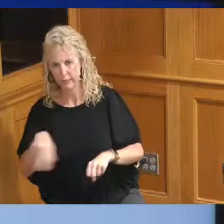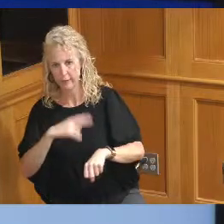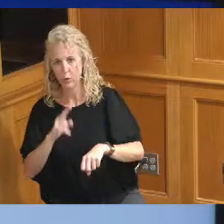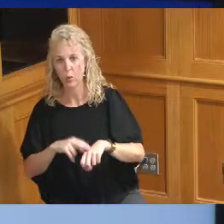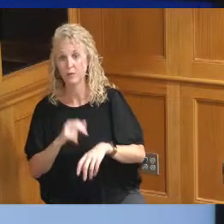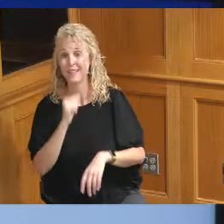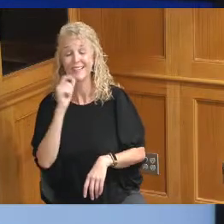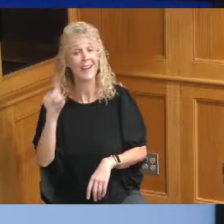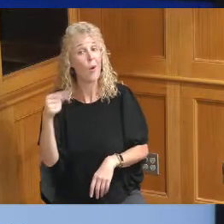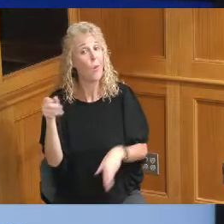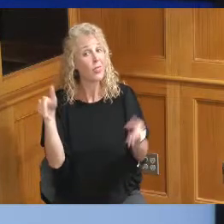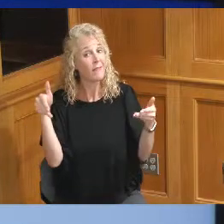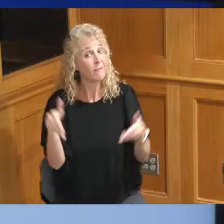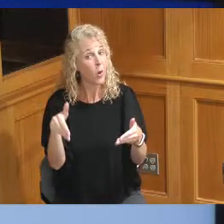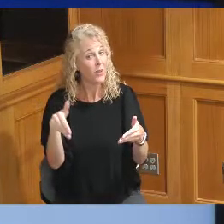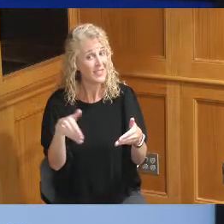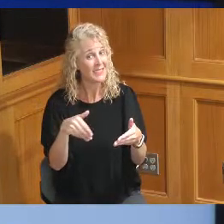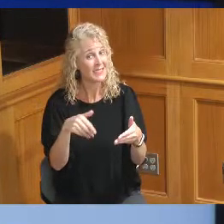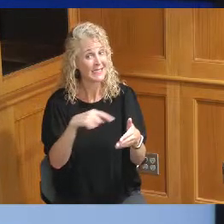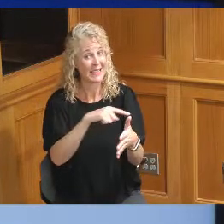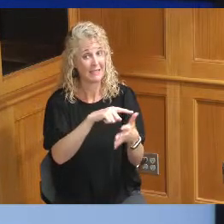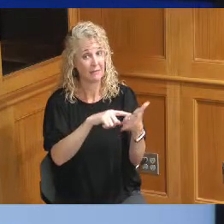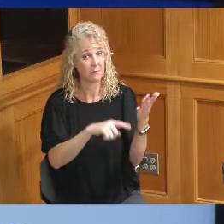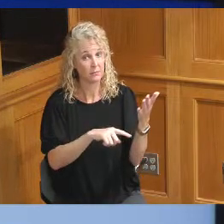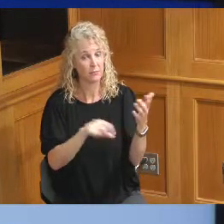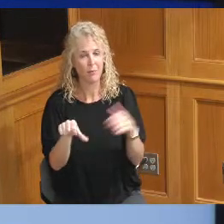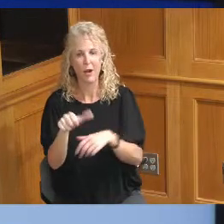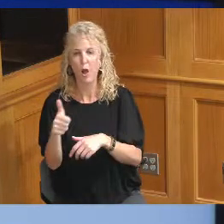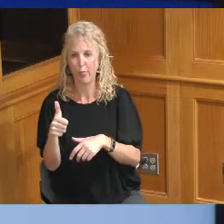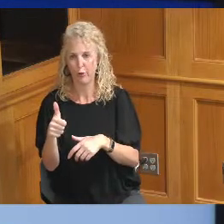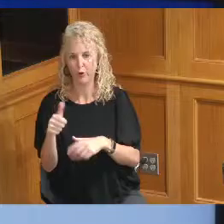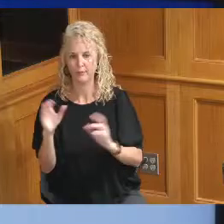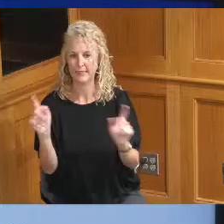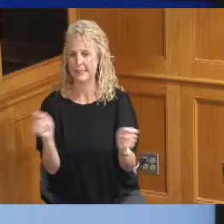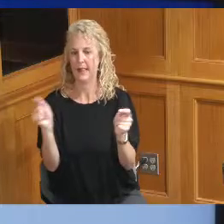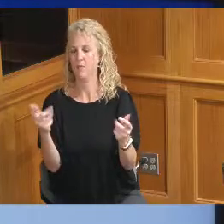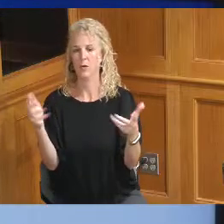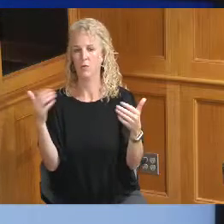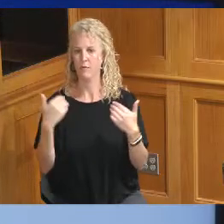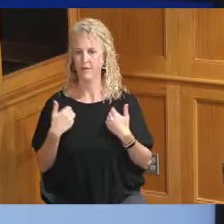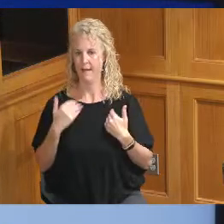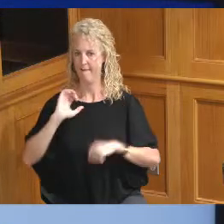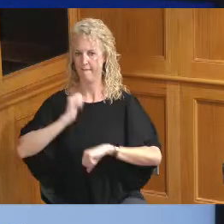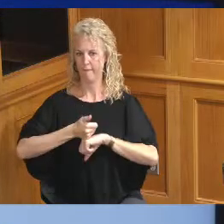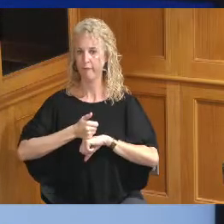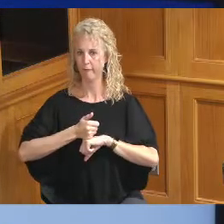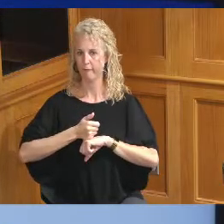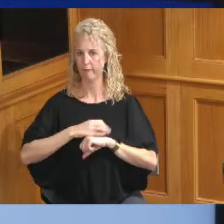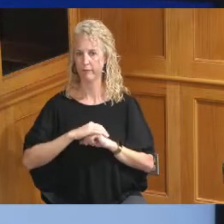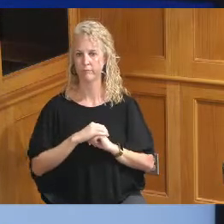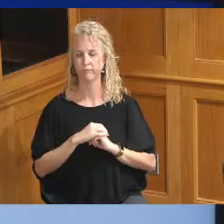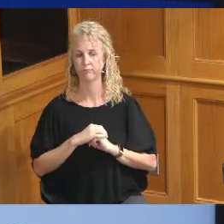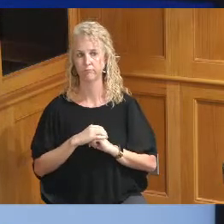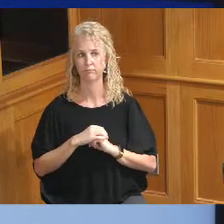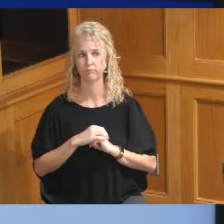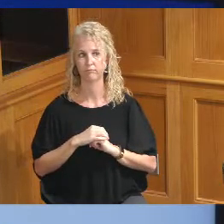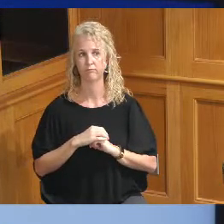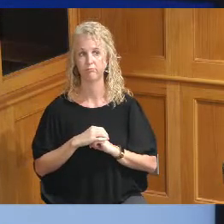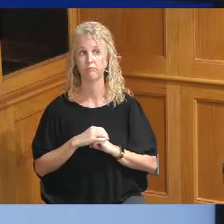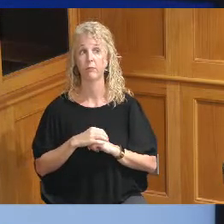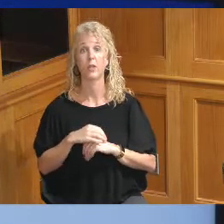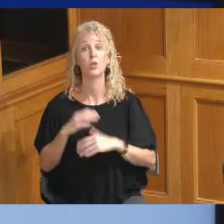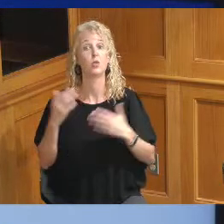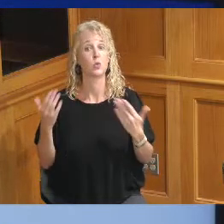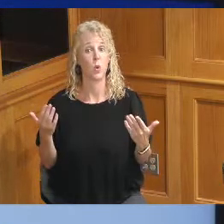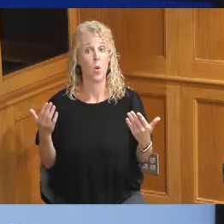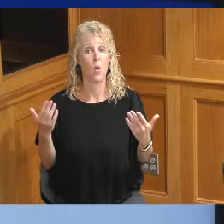only these months that are listed, but the other recognitions we have throughout the year to focus our activities around that. So the